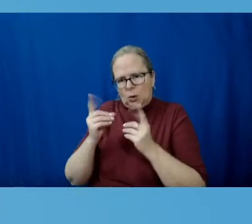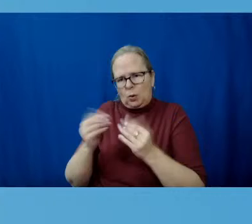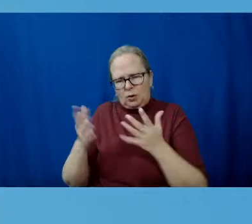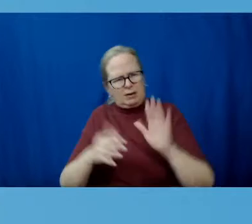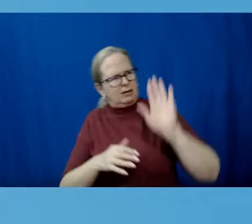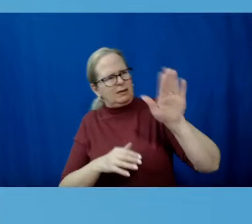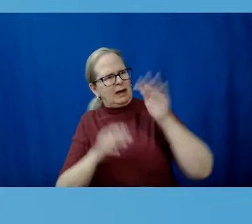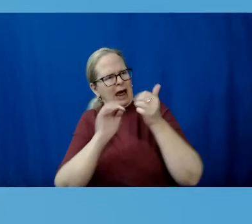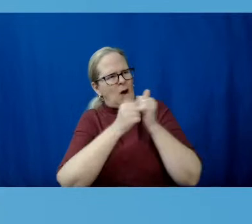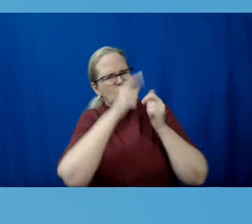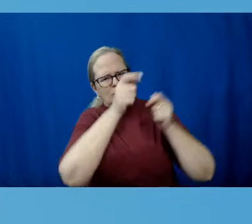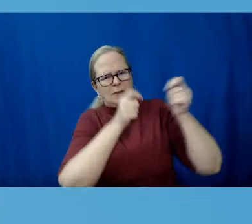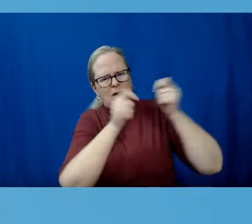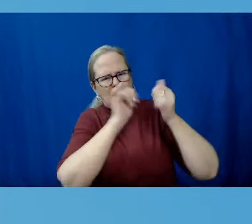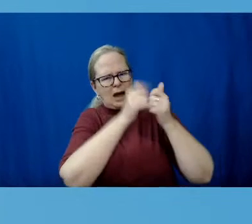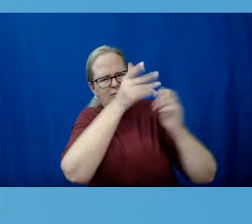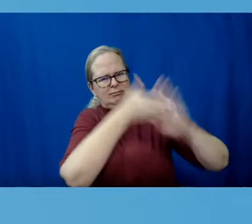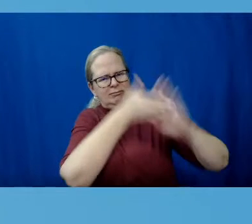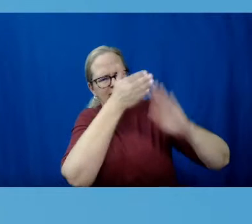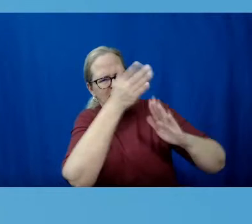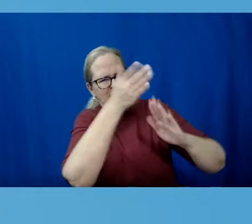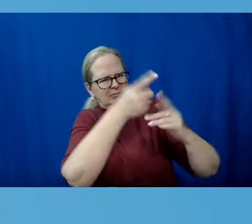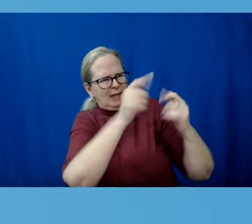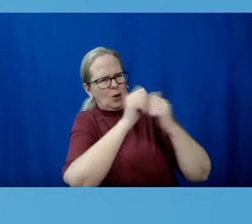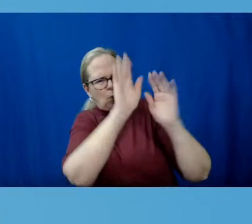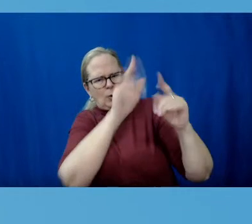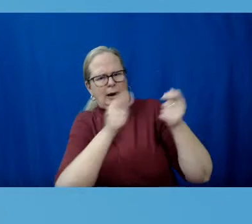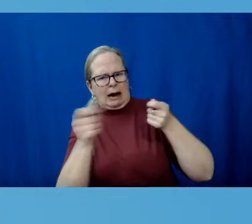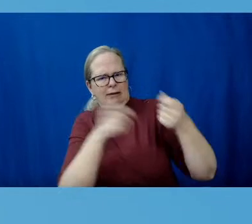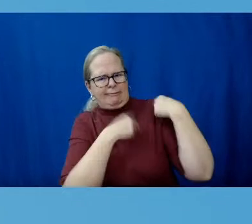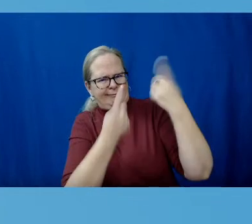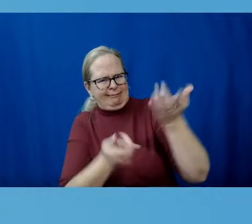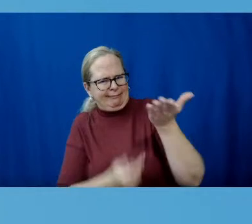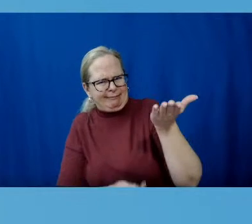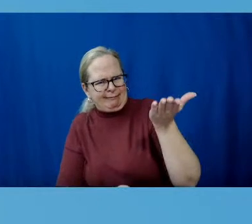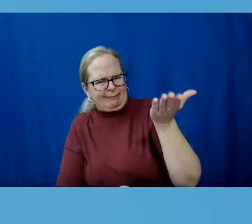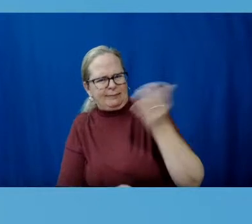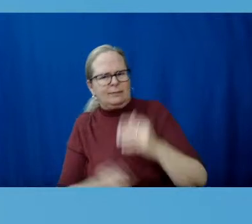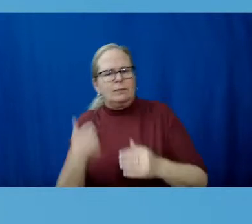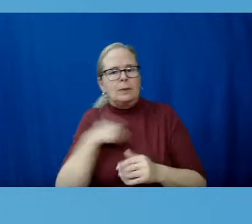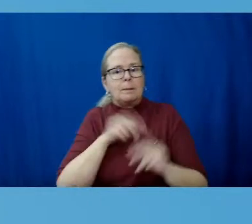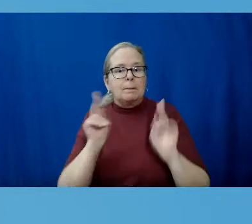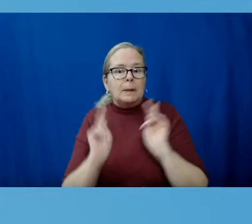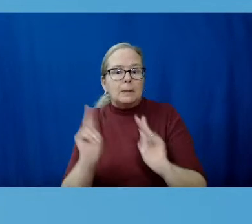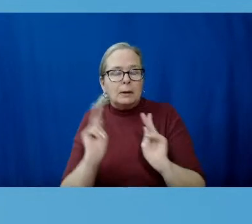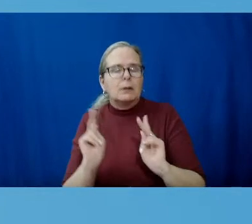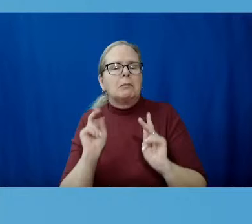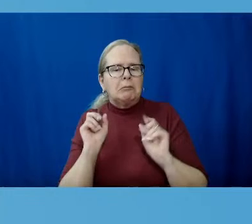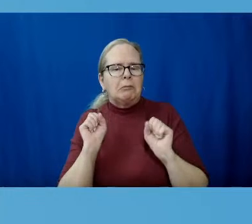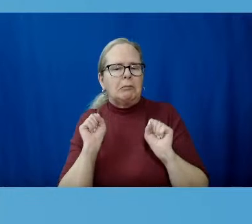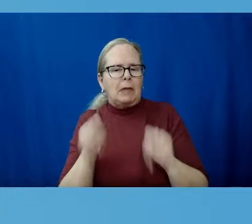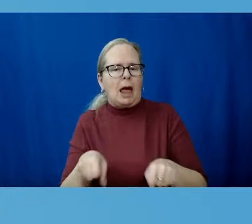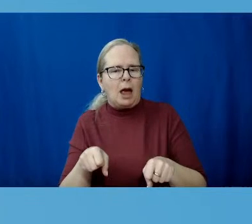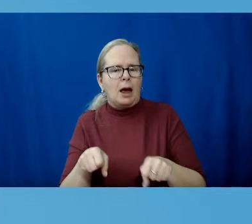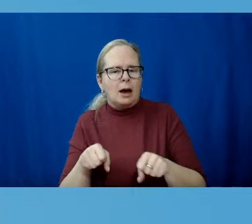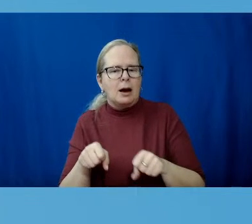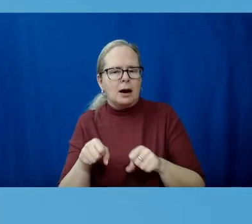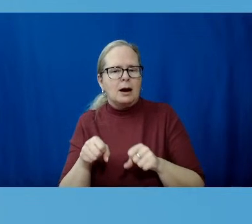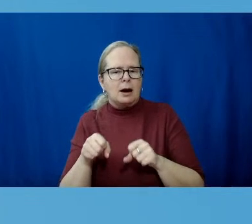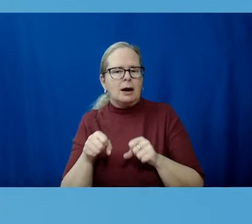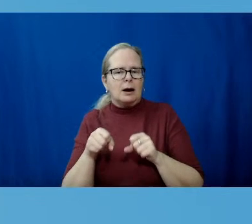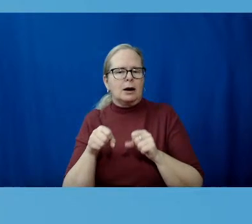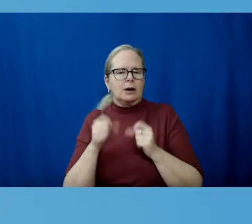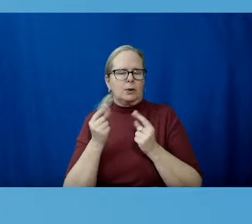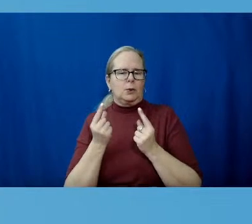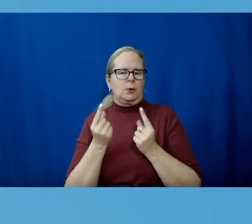think that what they can do really needs to start now. I think there's sometimes a lot of